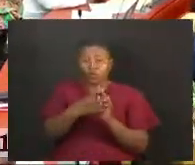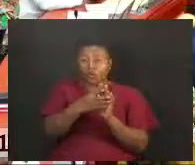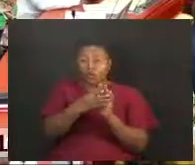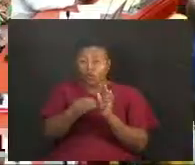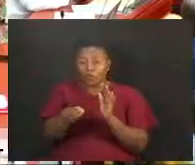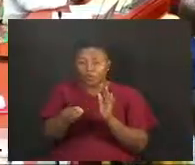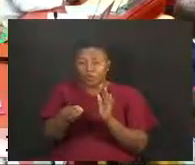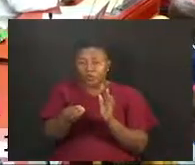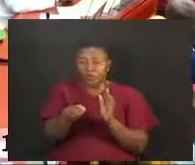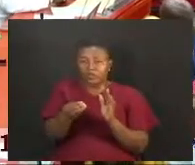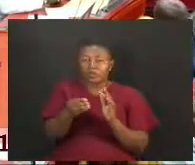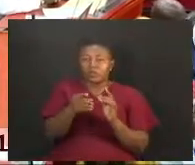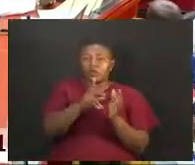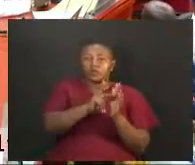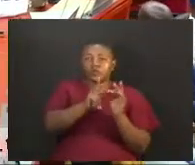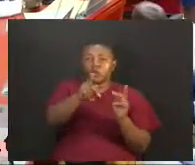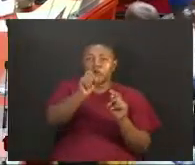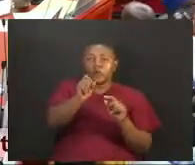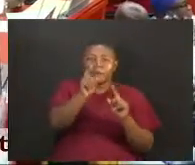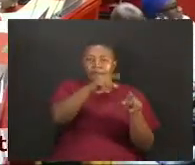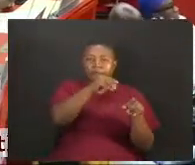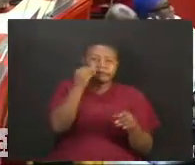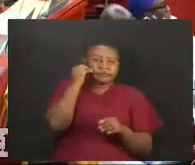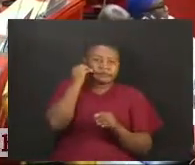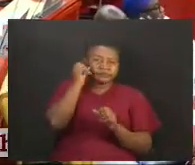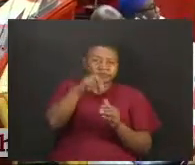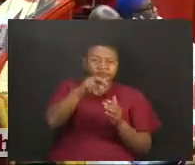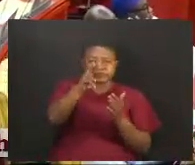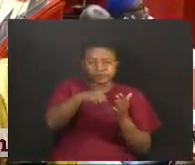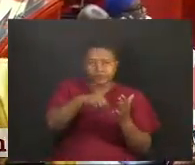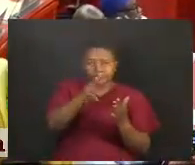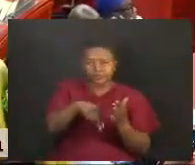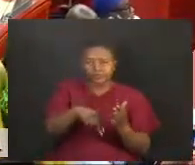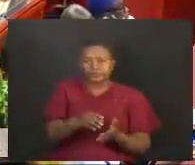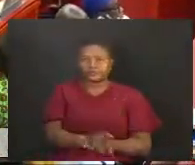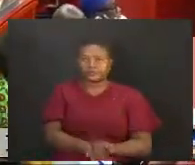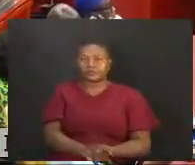you can, at your own leisure, go through it yourselves.